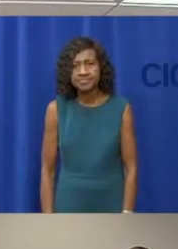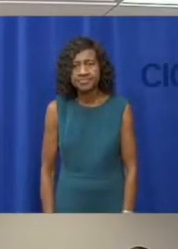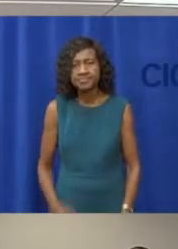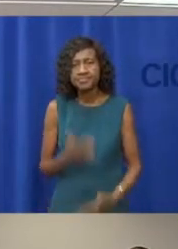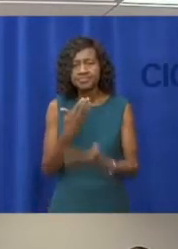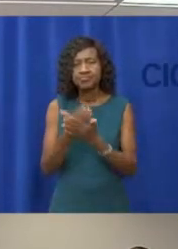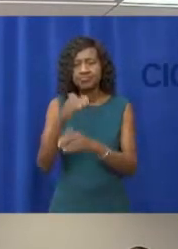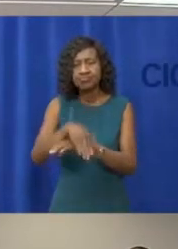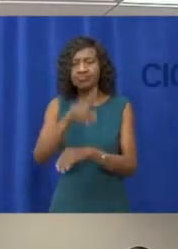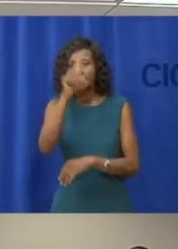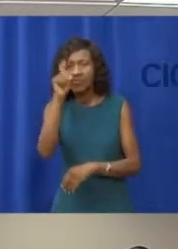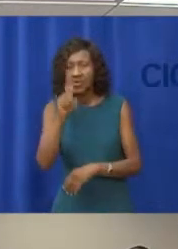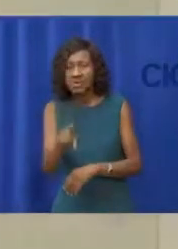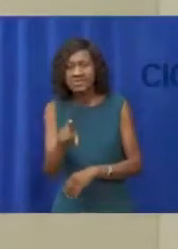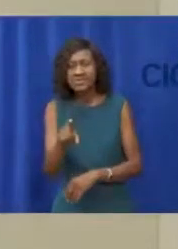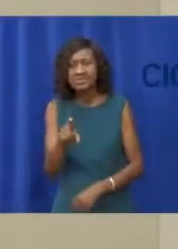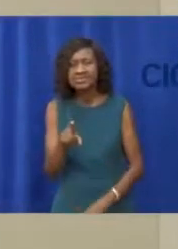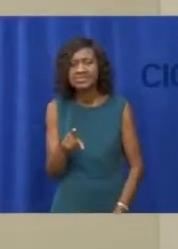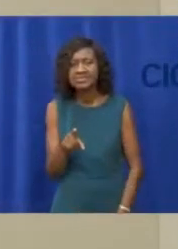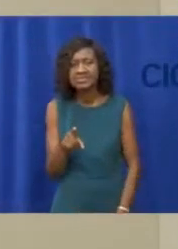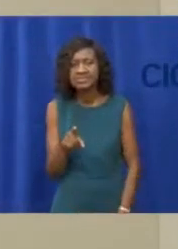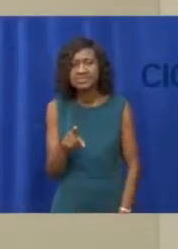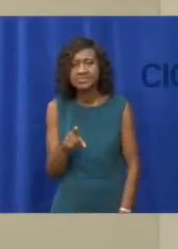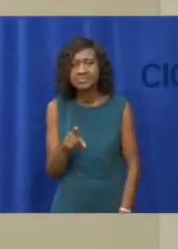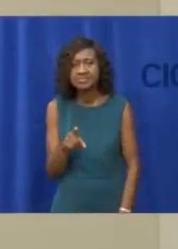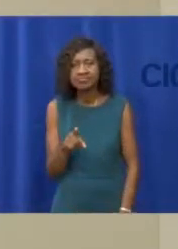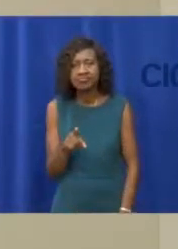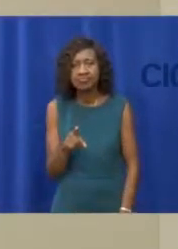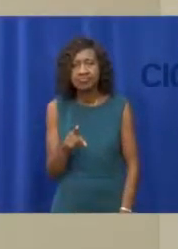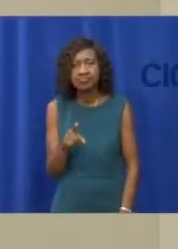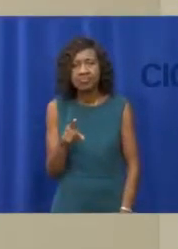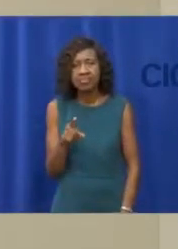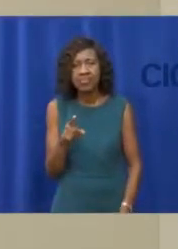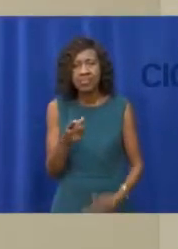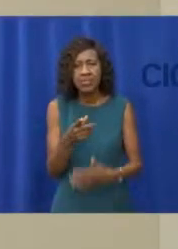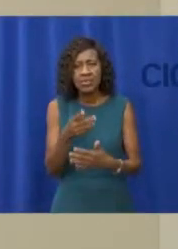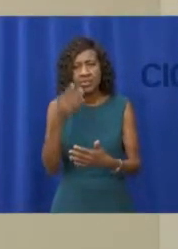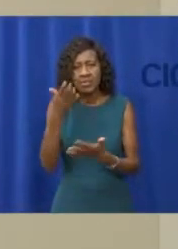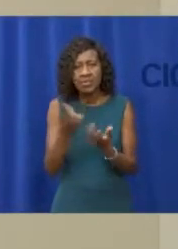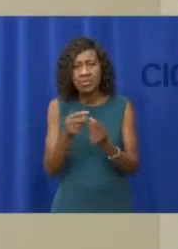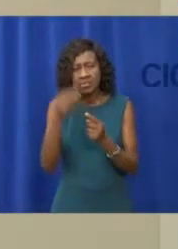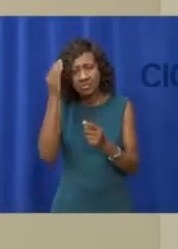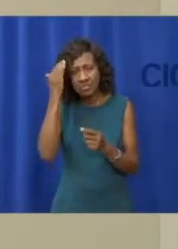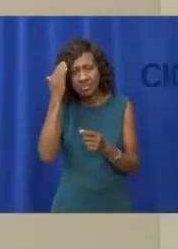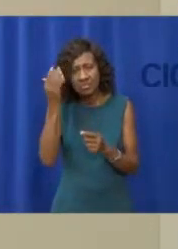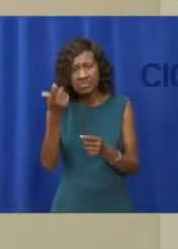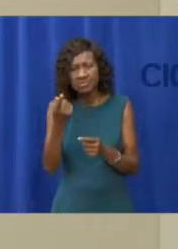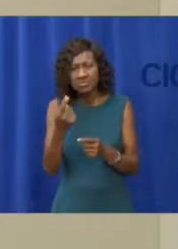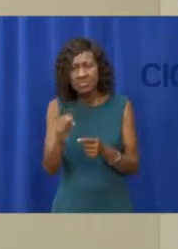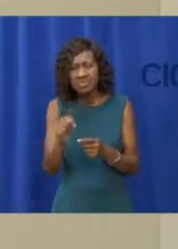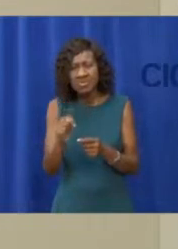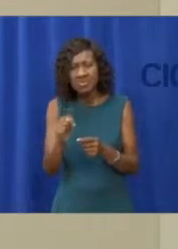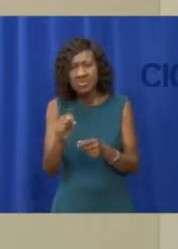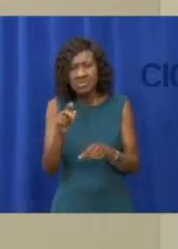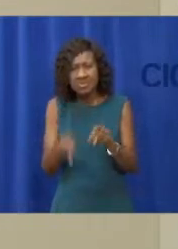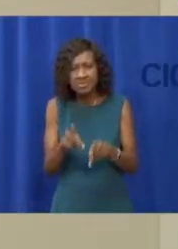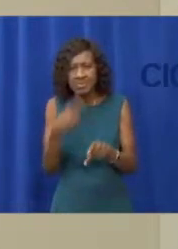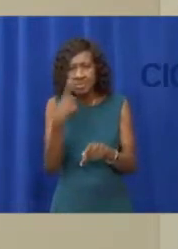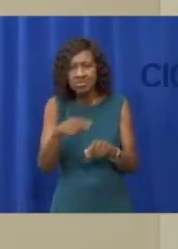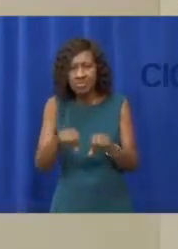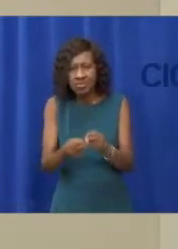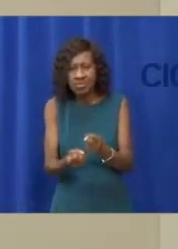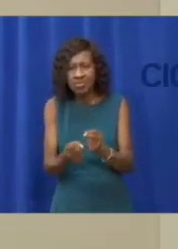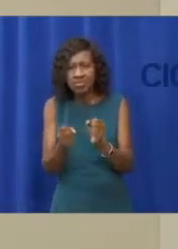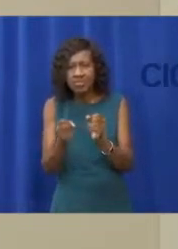Good afternoon, Commissioner. Thank you for your report. I'm just curious, with the breaches that you've just told us about